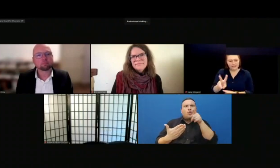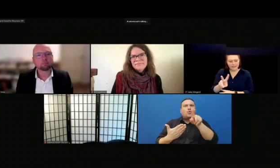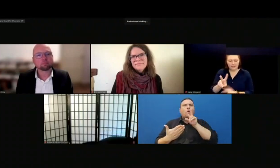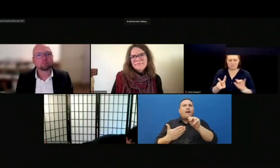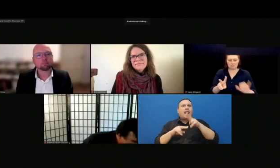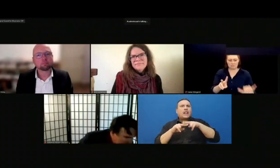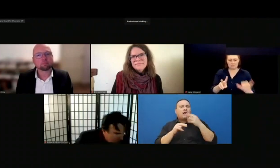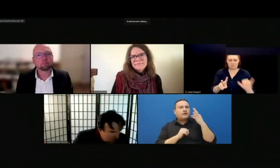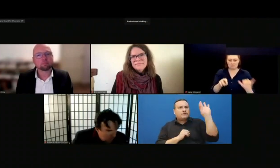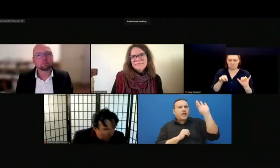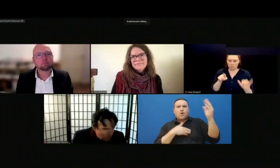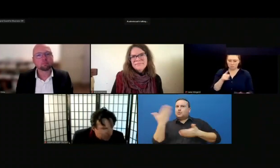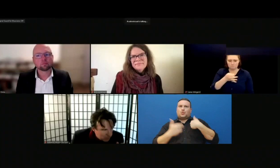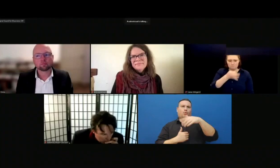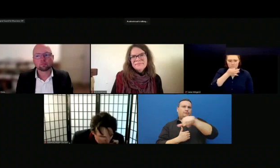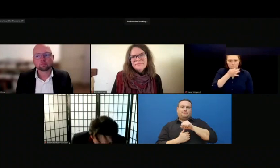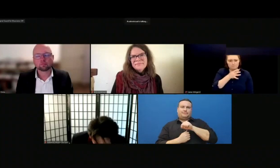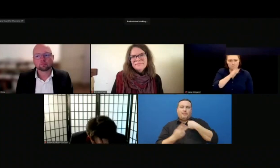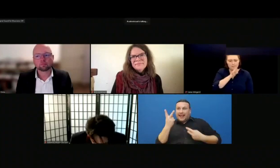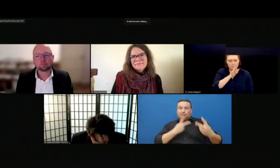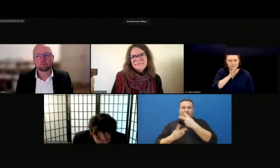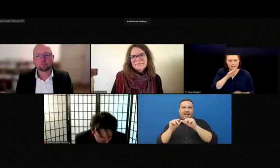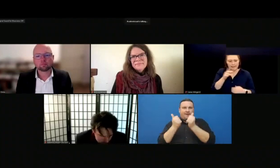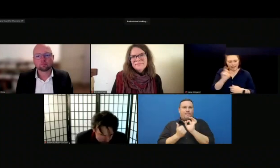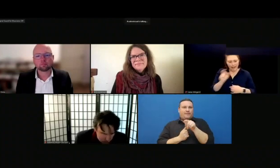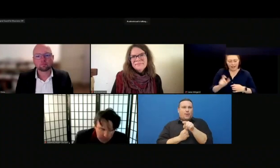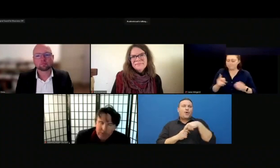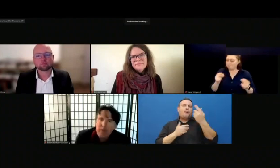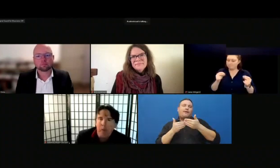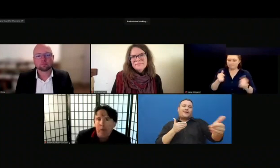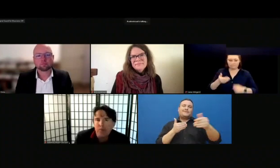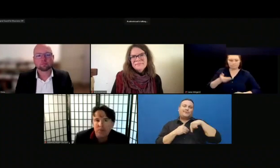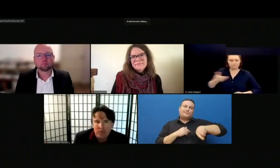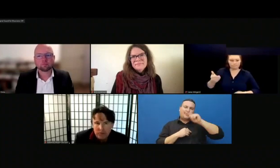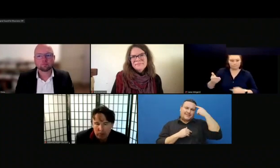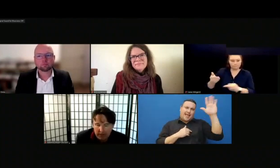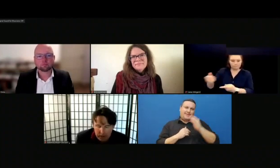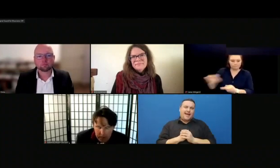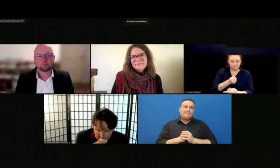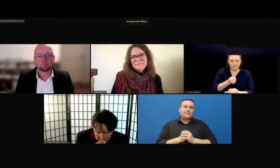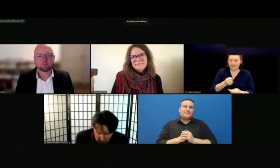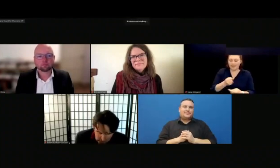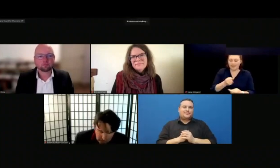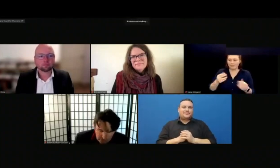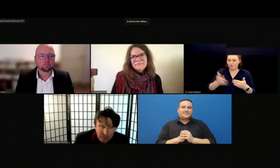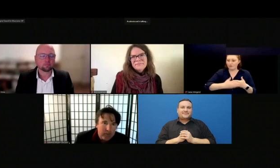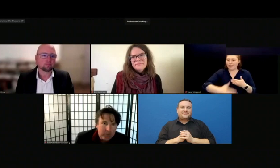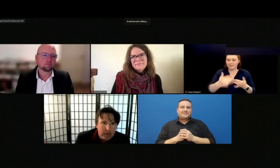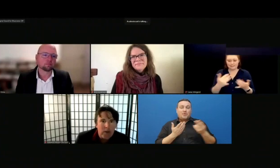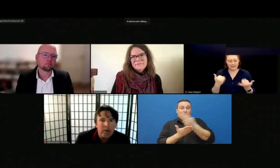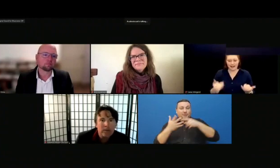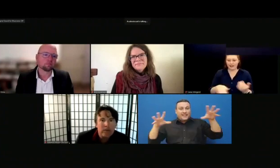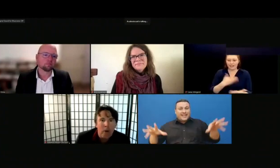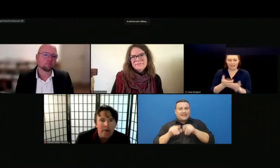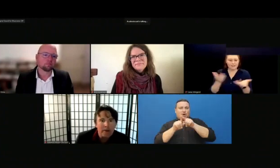that you are a very good Italian speaker, we immediately hired you, and the rest was history. I can still see how this